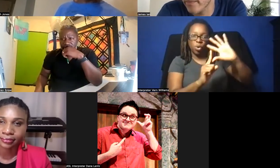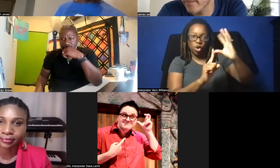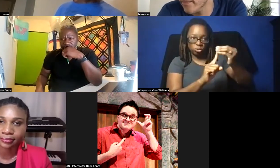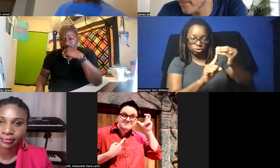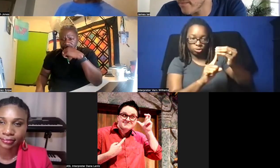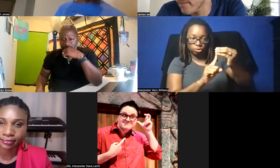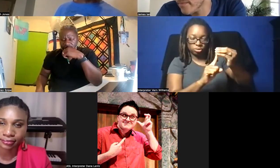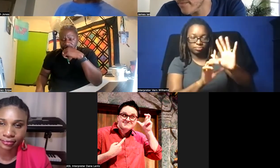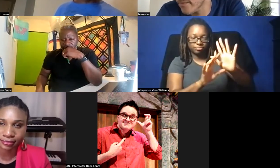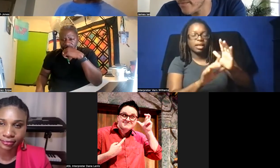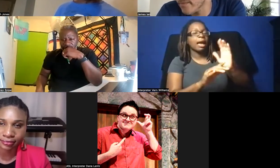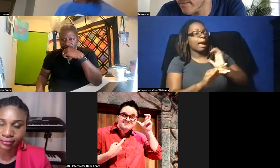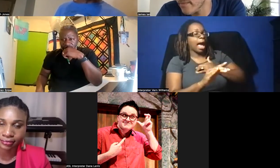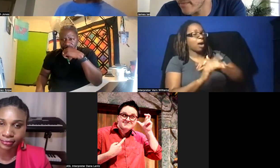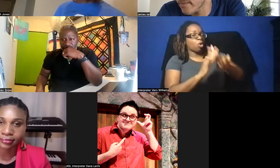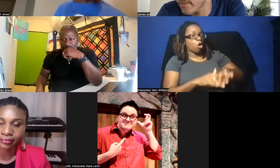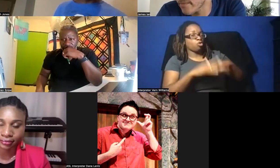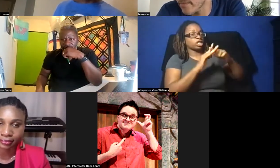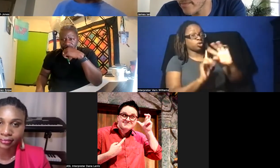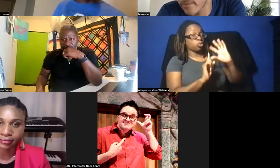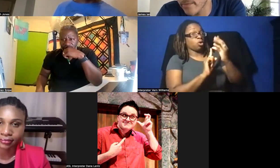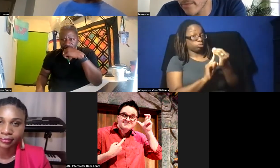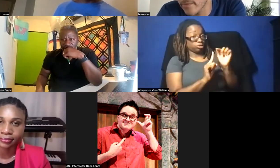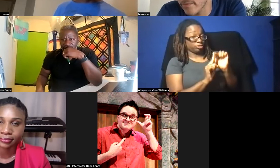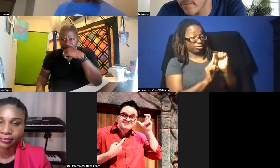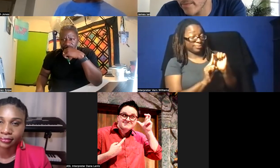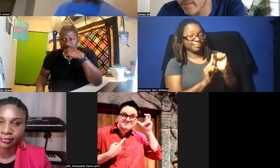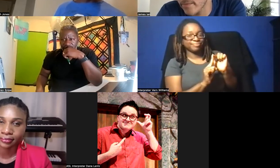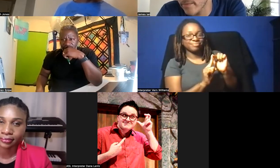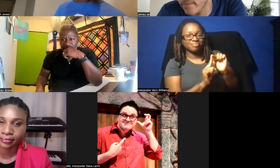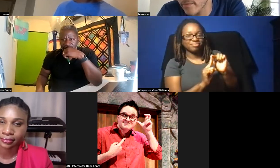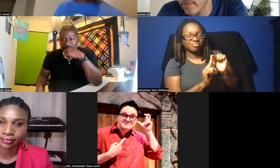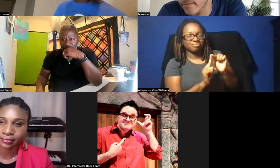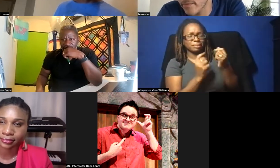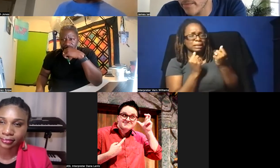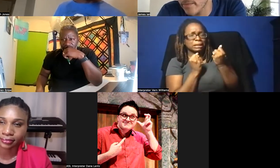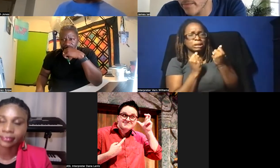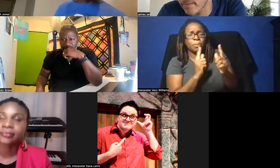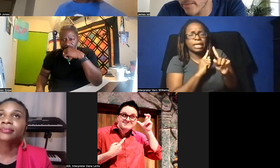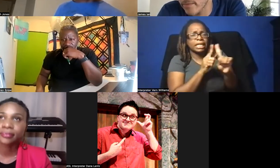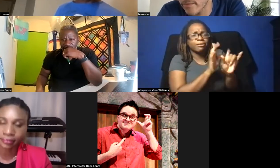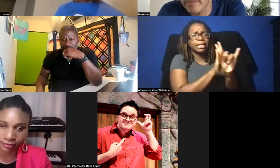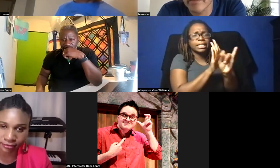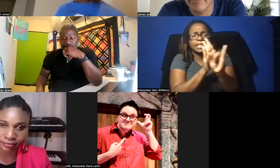original culture, our global original culture, there's so many intersectionalities in